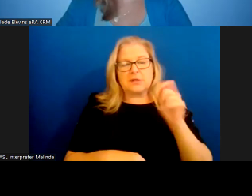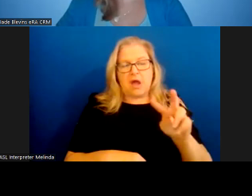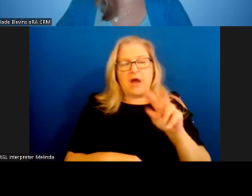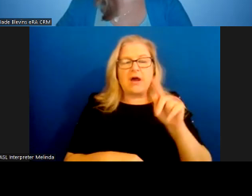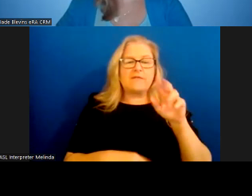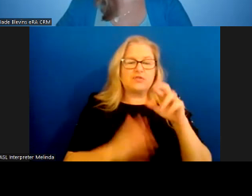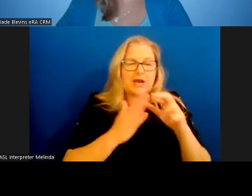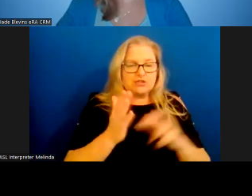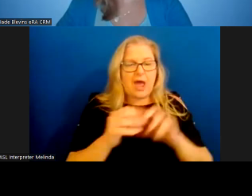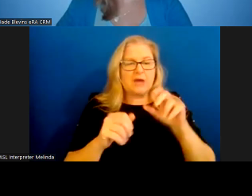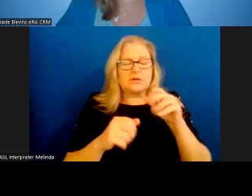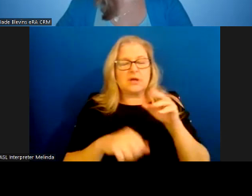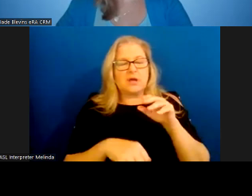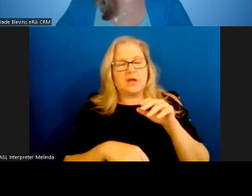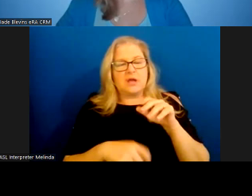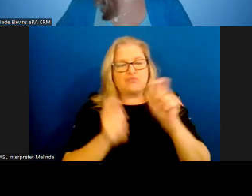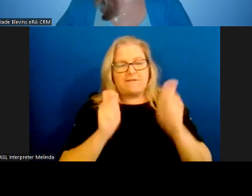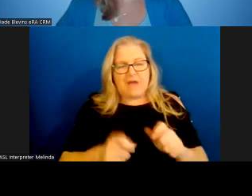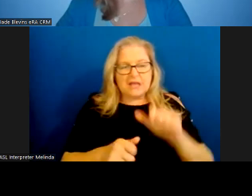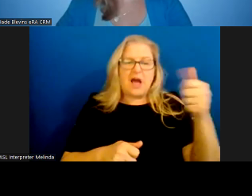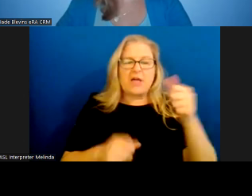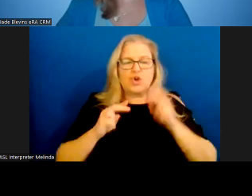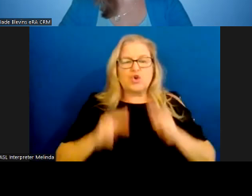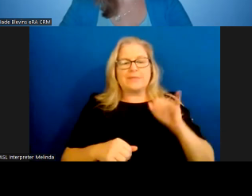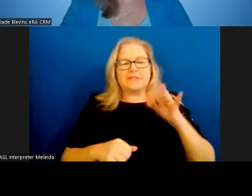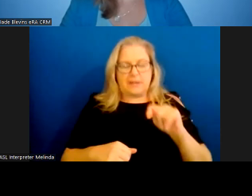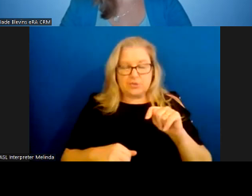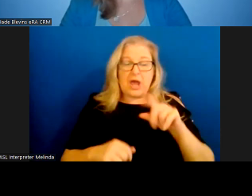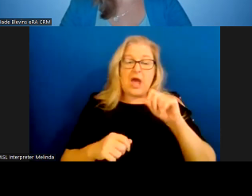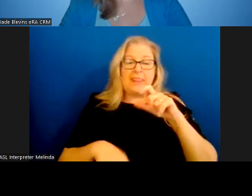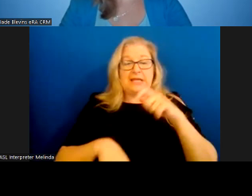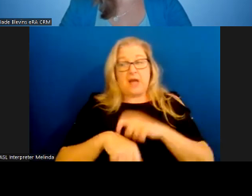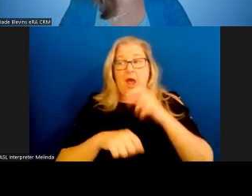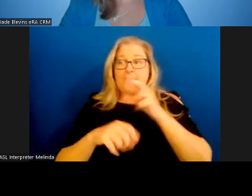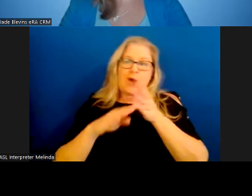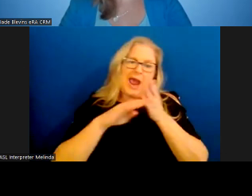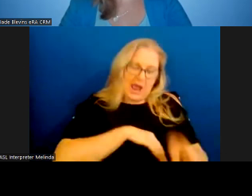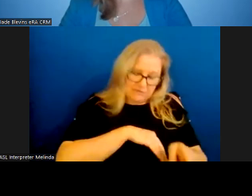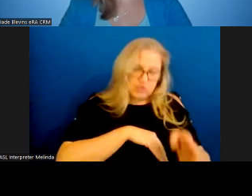human subjects related information as necessary, just in time for the award or after the award is made.